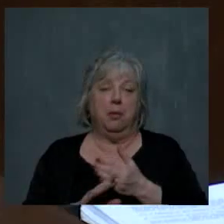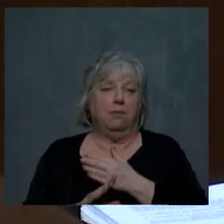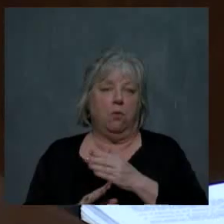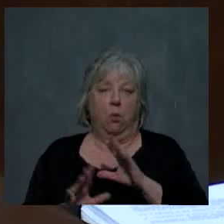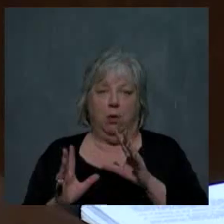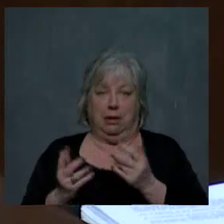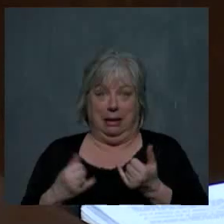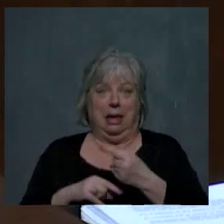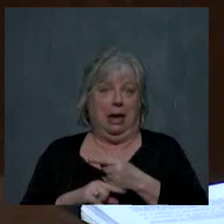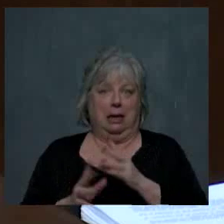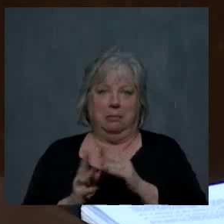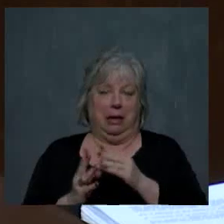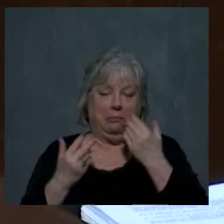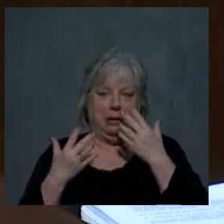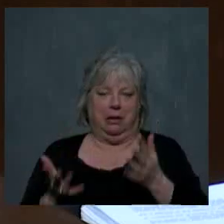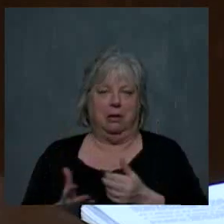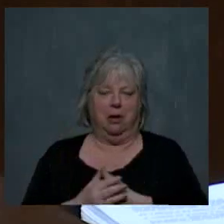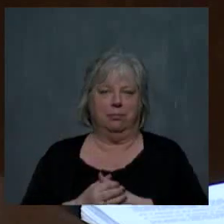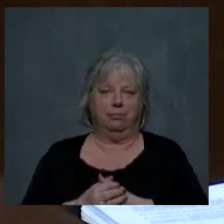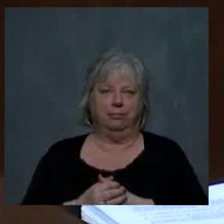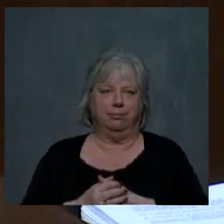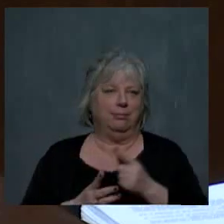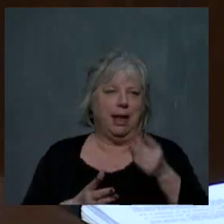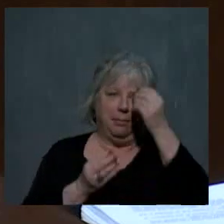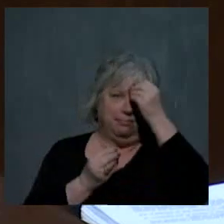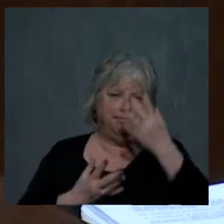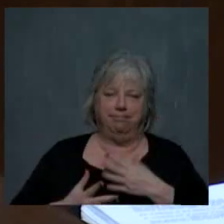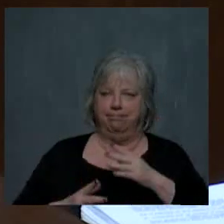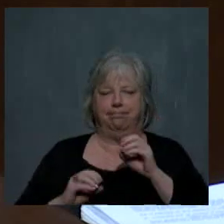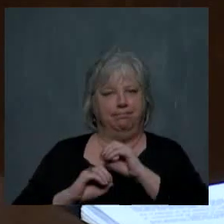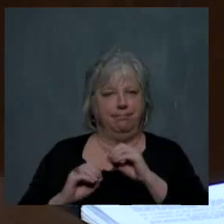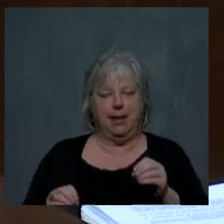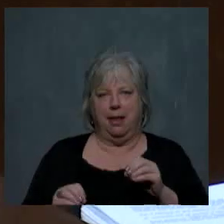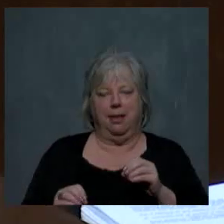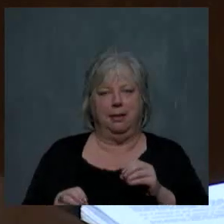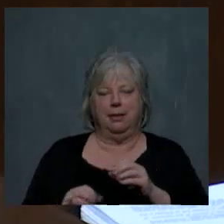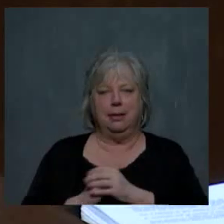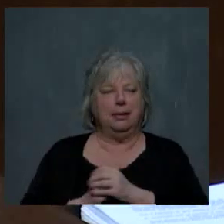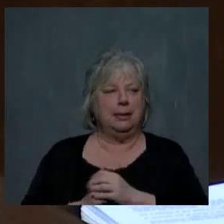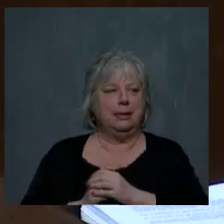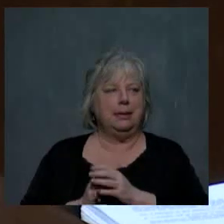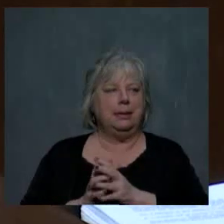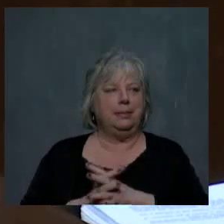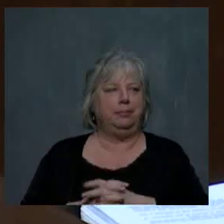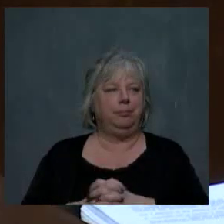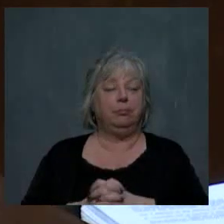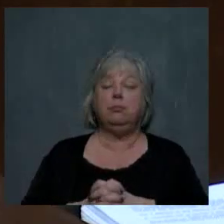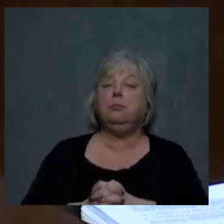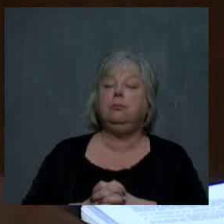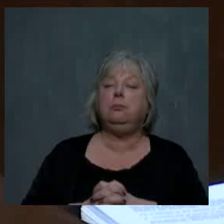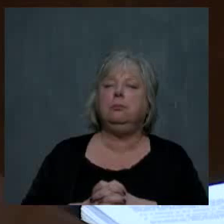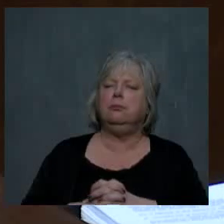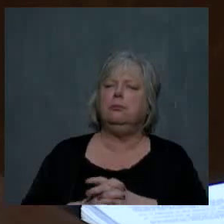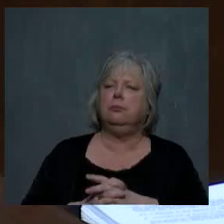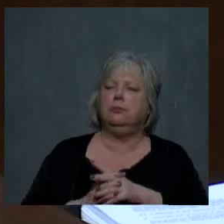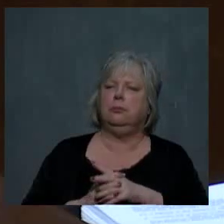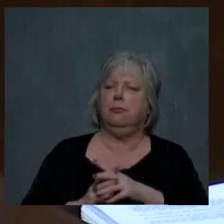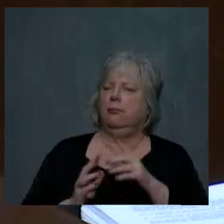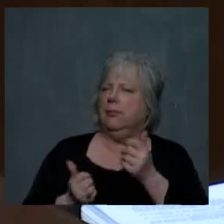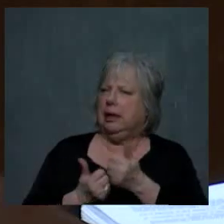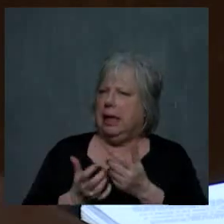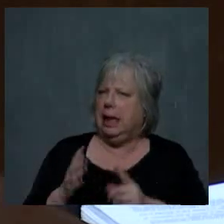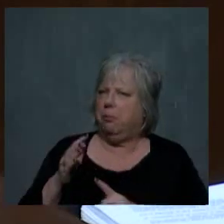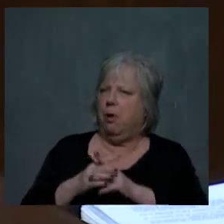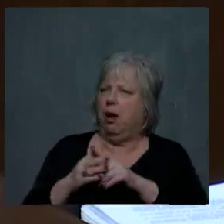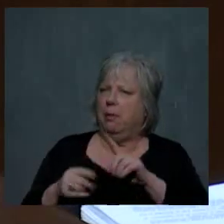today. There was no communication to Southwest Ops Group at all about this. Was there anything brought up about having